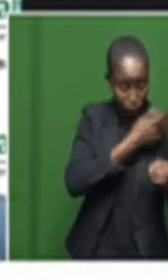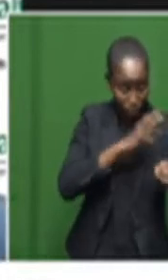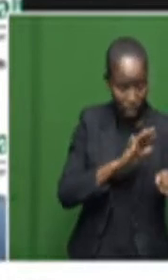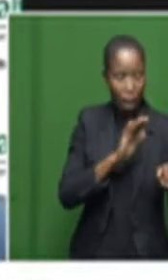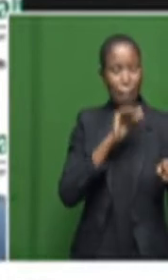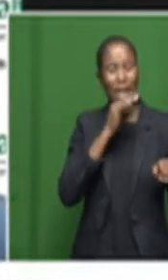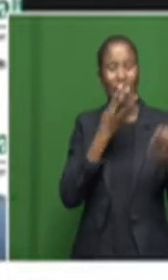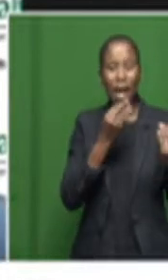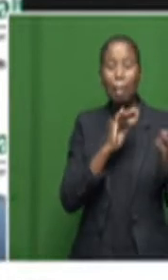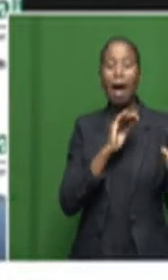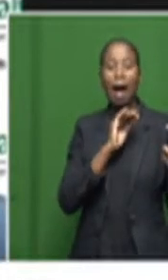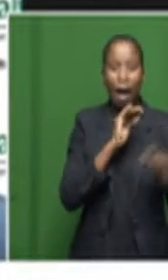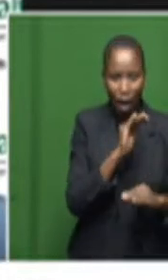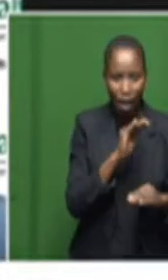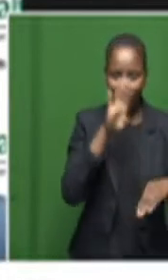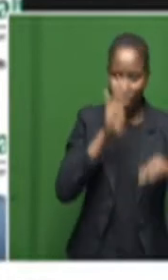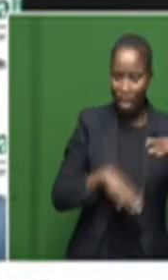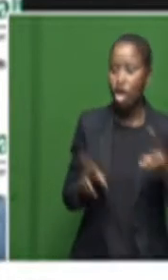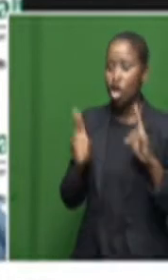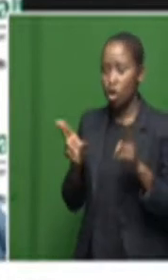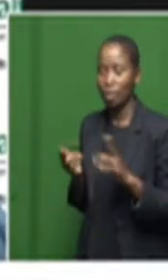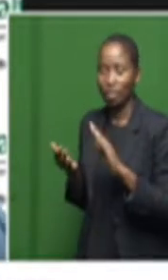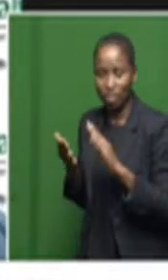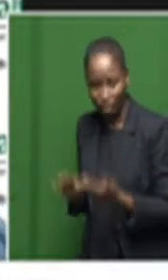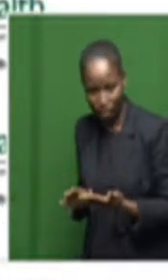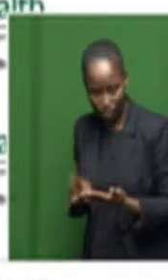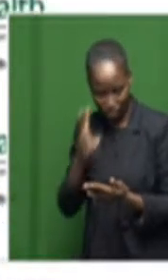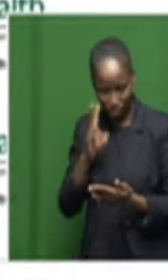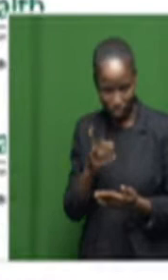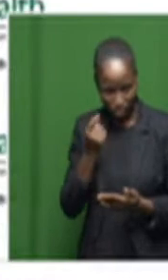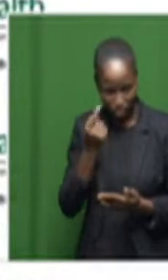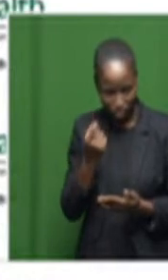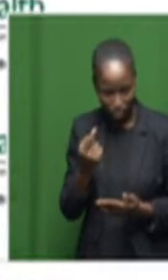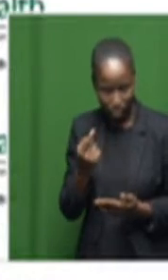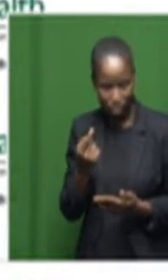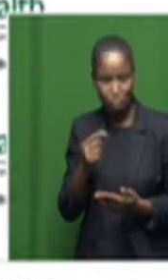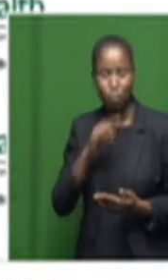are a lot of deaths that are not recorded. Okay.